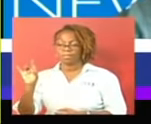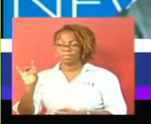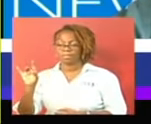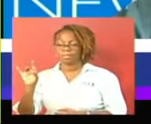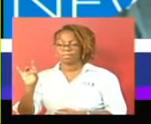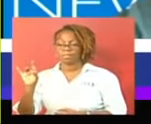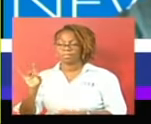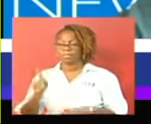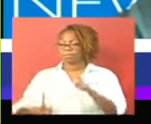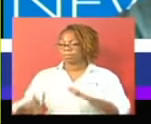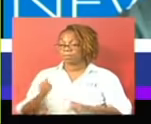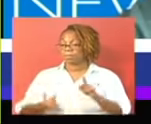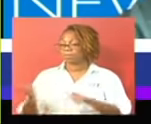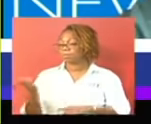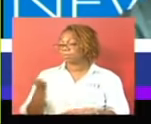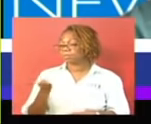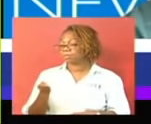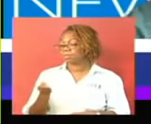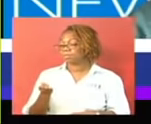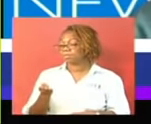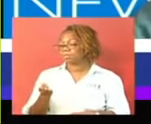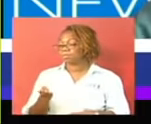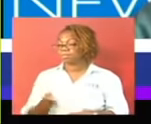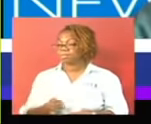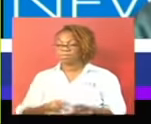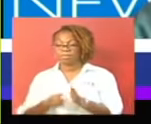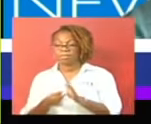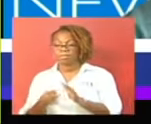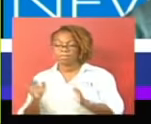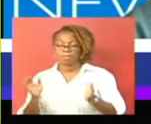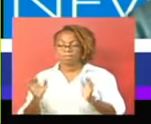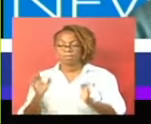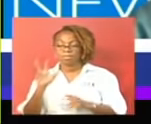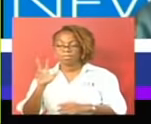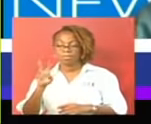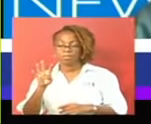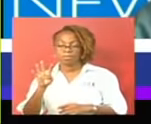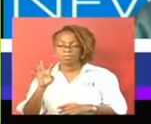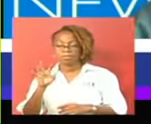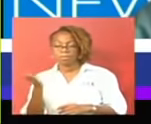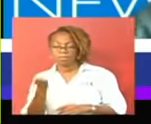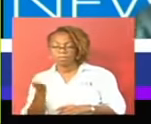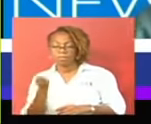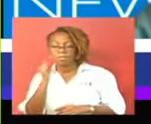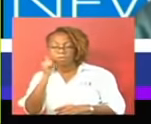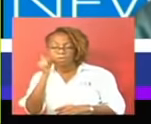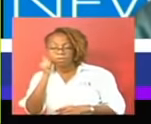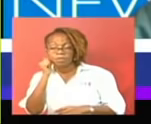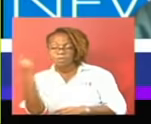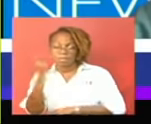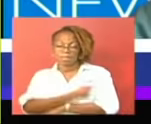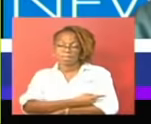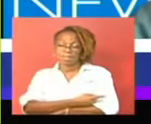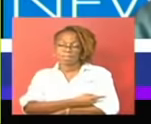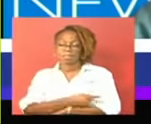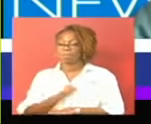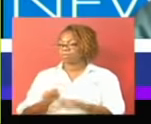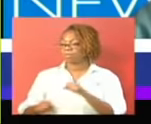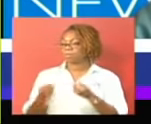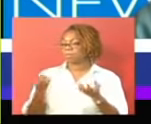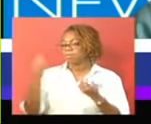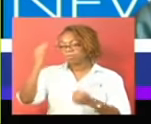is an average of 4.3 deaths due to COVID-19 per day. So I want to find out what specific measures is the Ministry